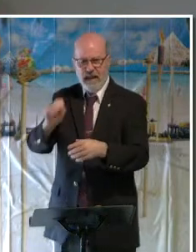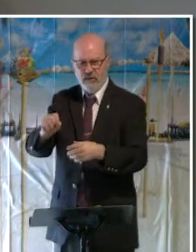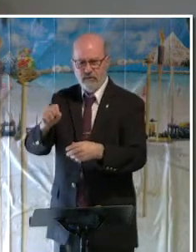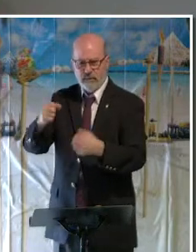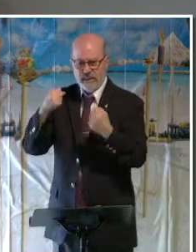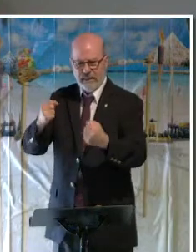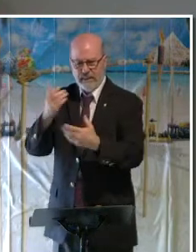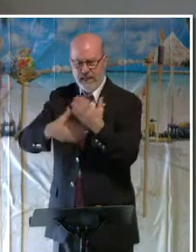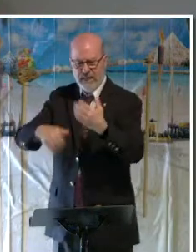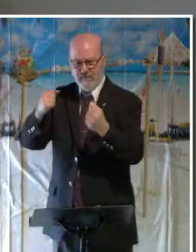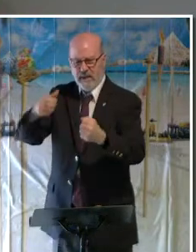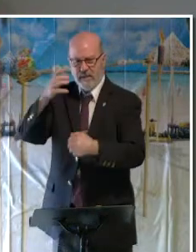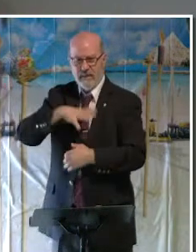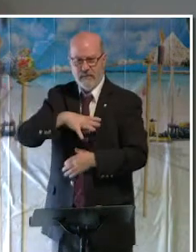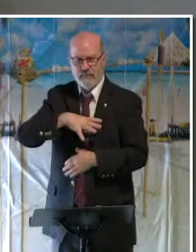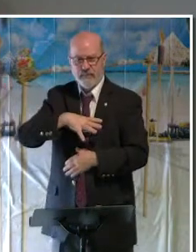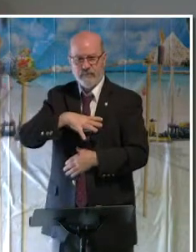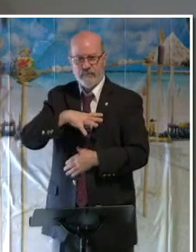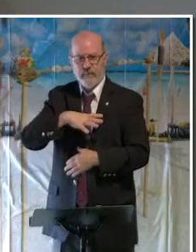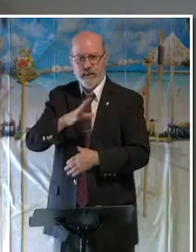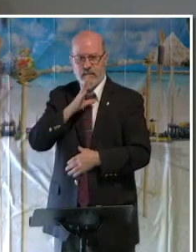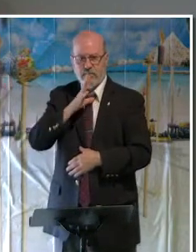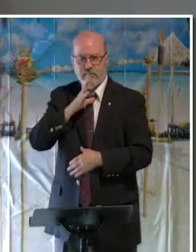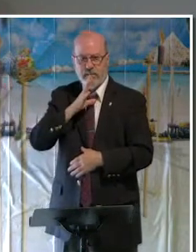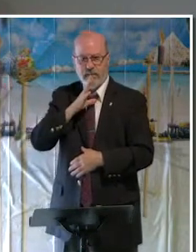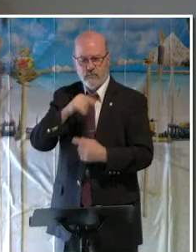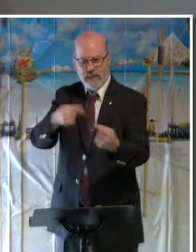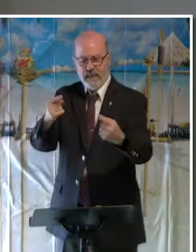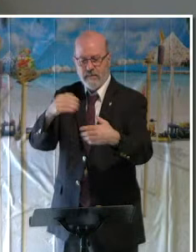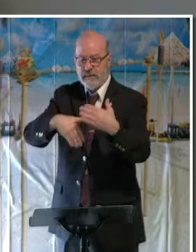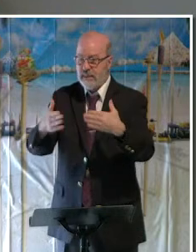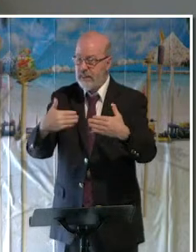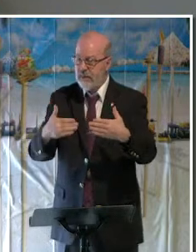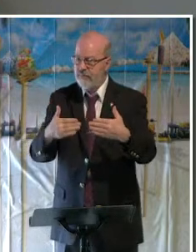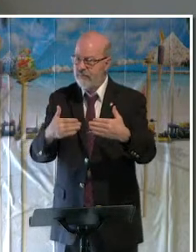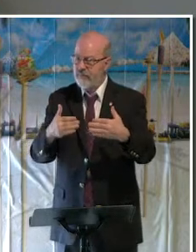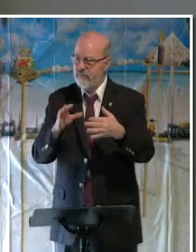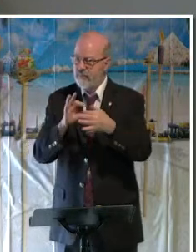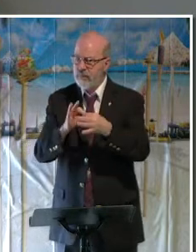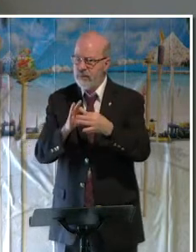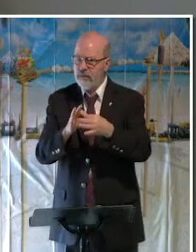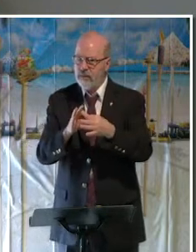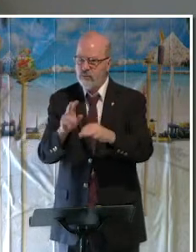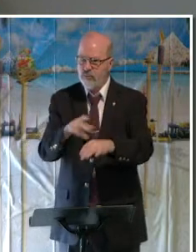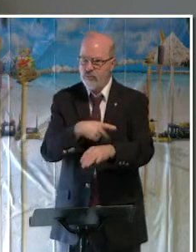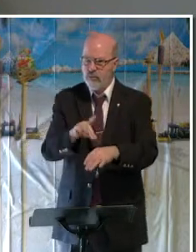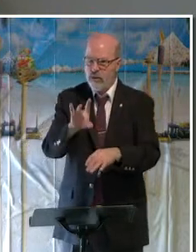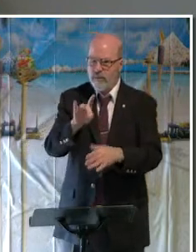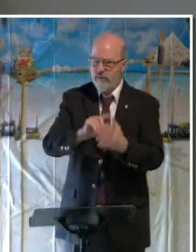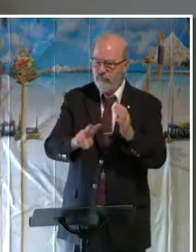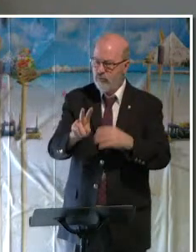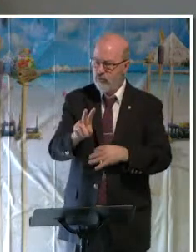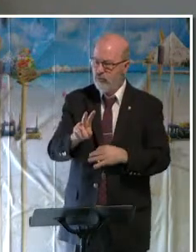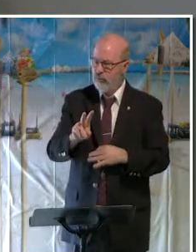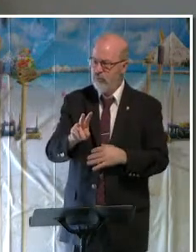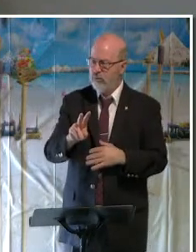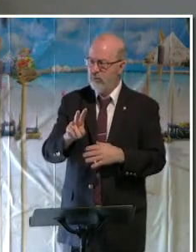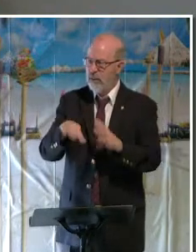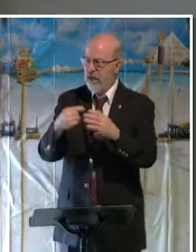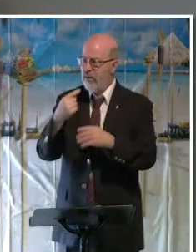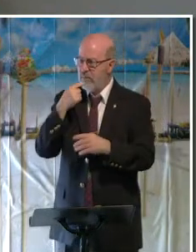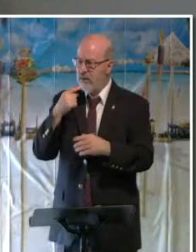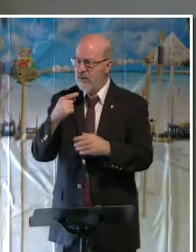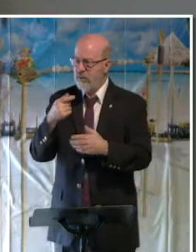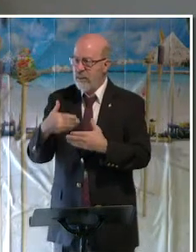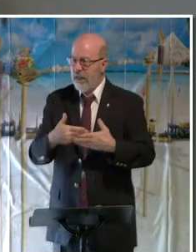hand of a mighty man and speaking with the enemies in the gate? Can you connect that back to Psalm 8 and verse 2? "Out of the mouths